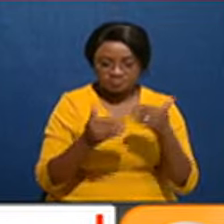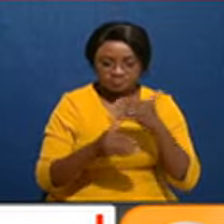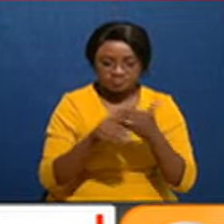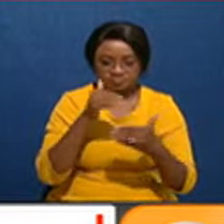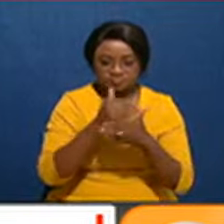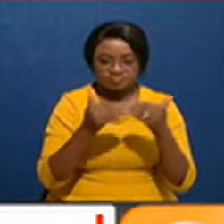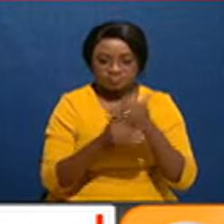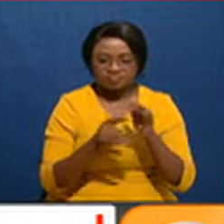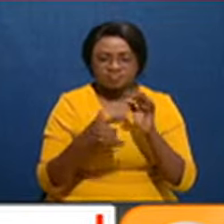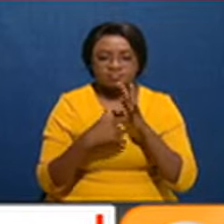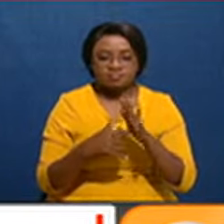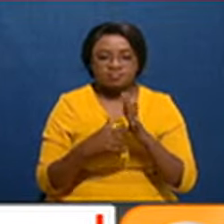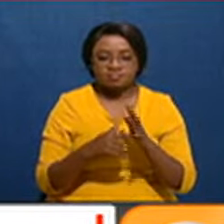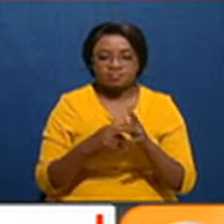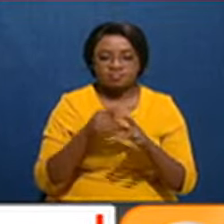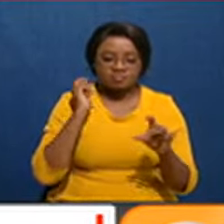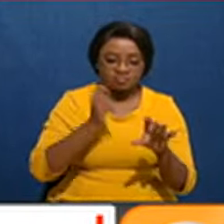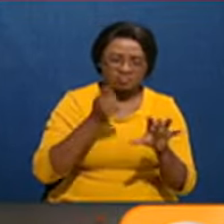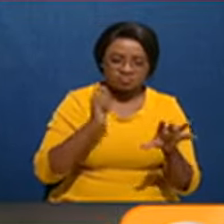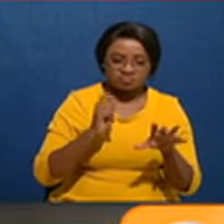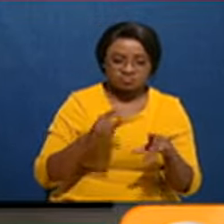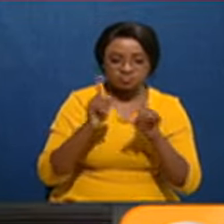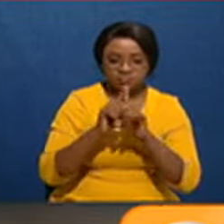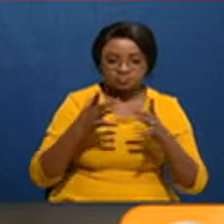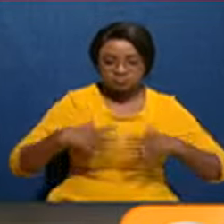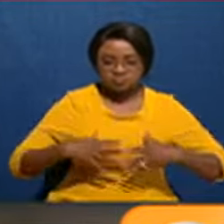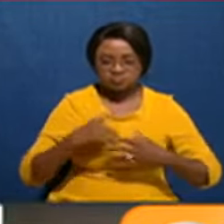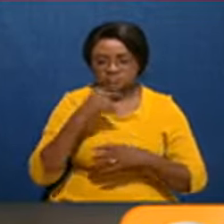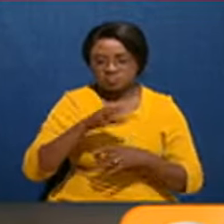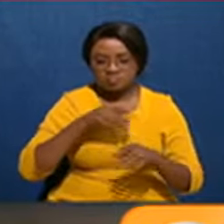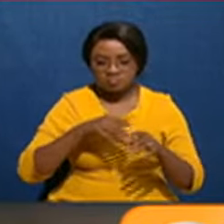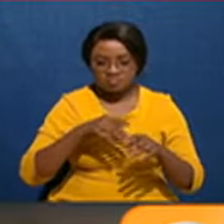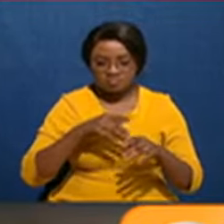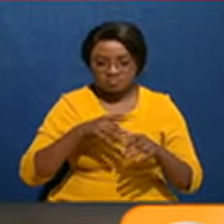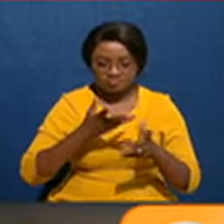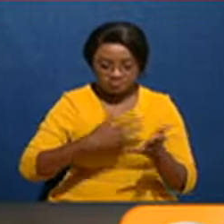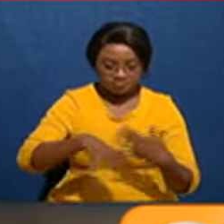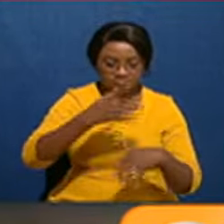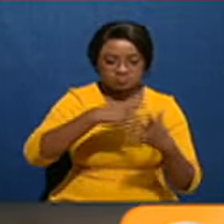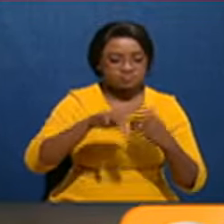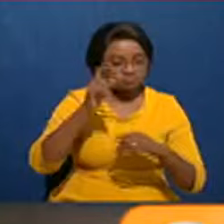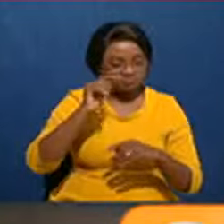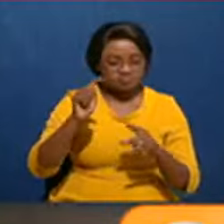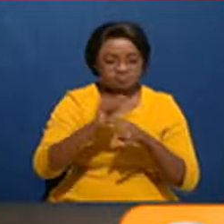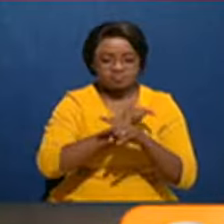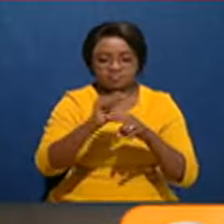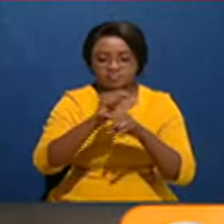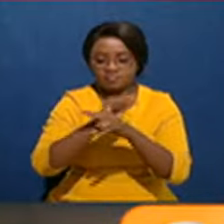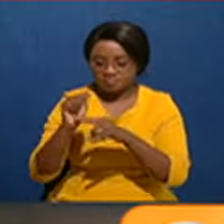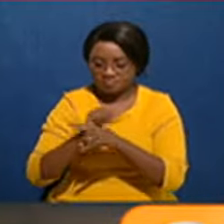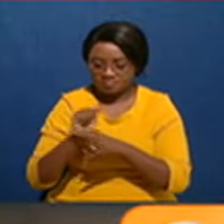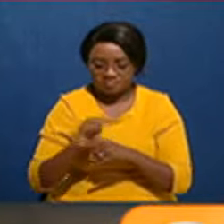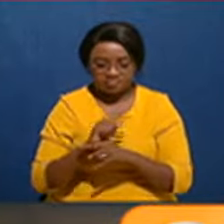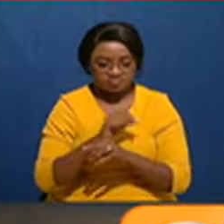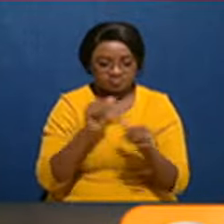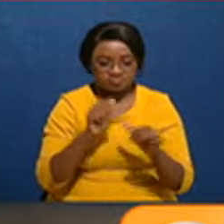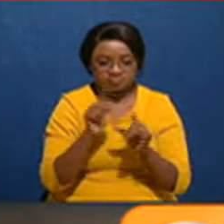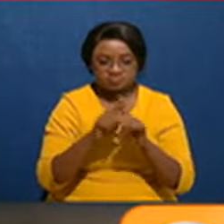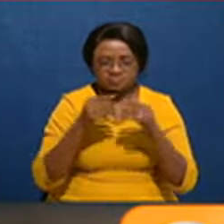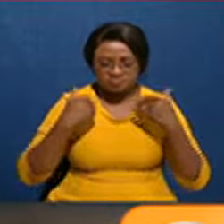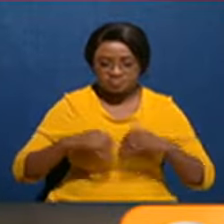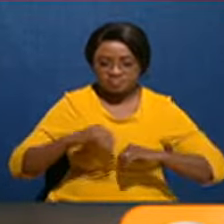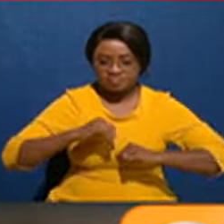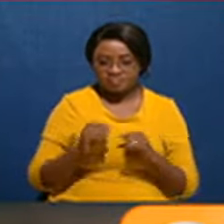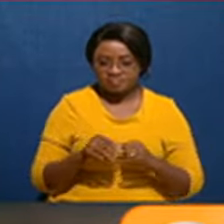the artisans, the fundis, even the guys doing the mix, they need to be trained. And I'm very happy that NCA has been doing very good